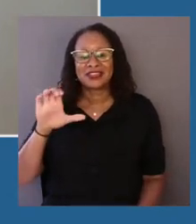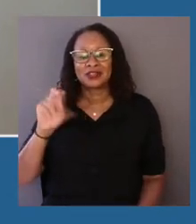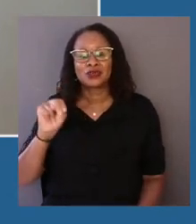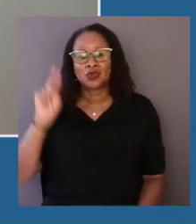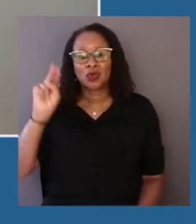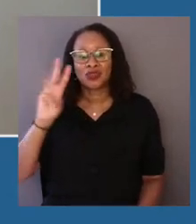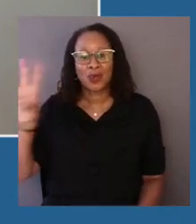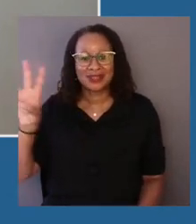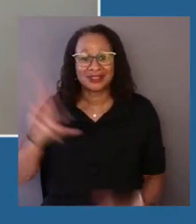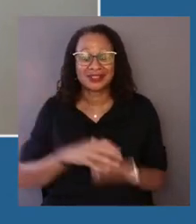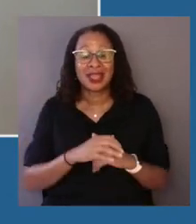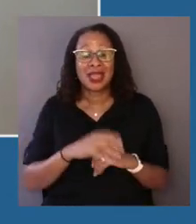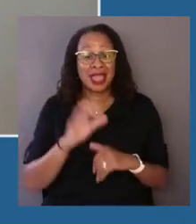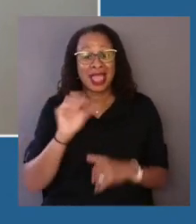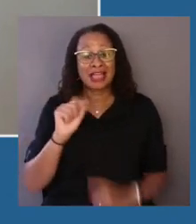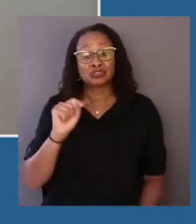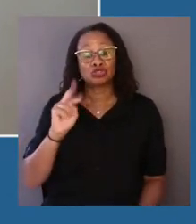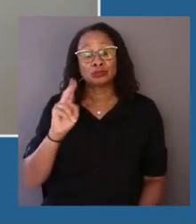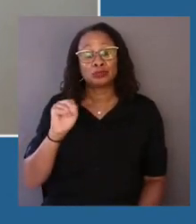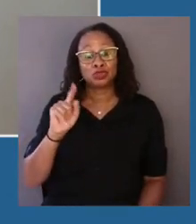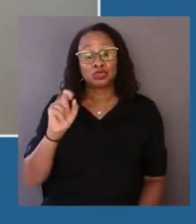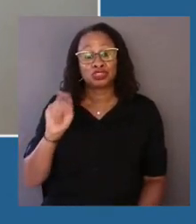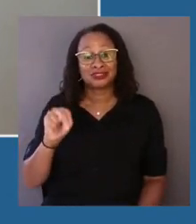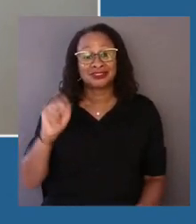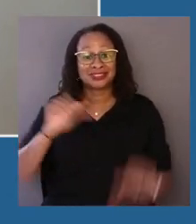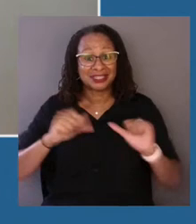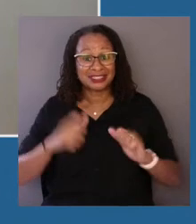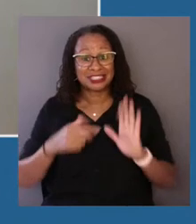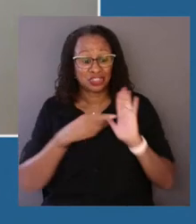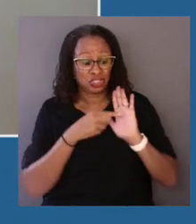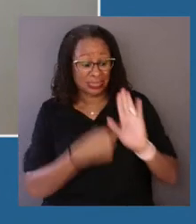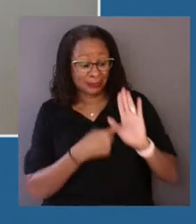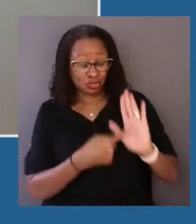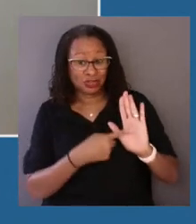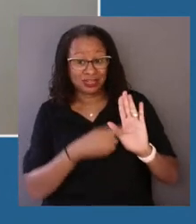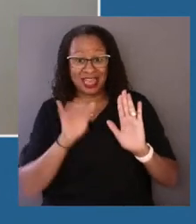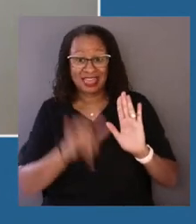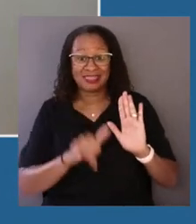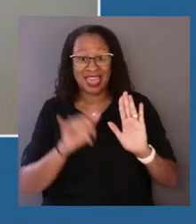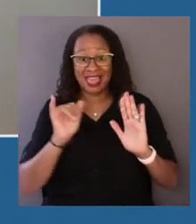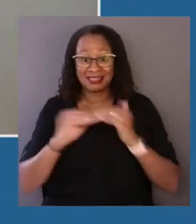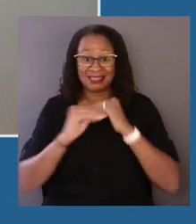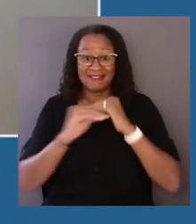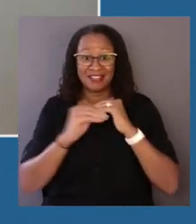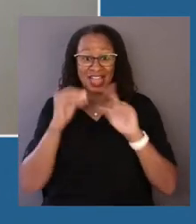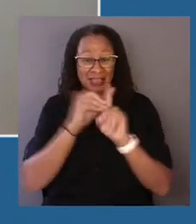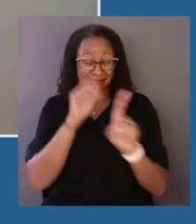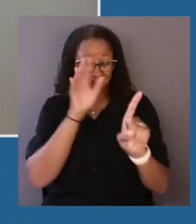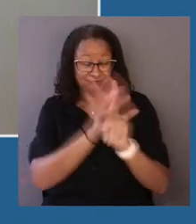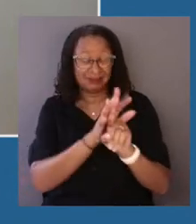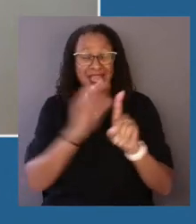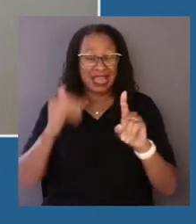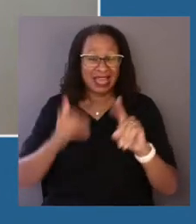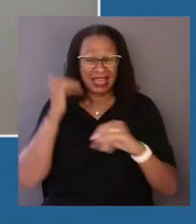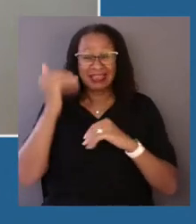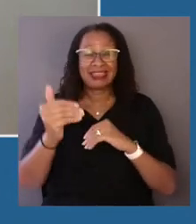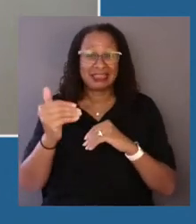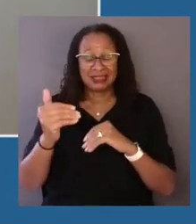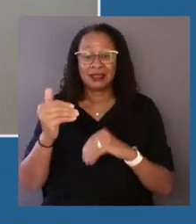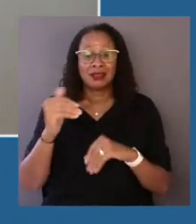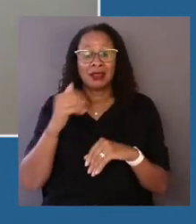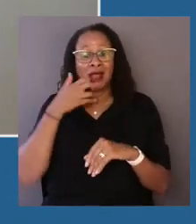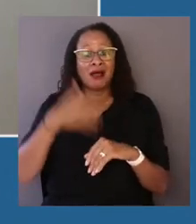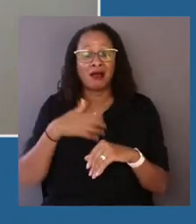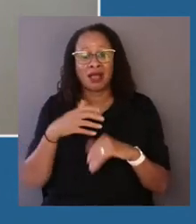scientists demonstrated that that level of extreme heat exposure over multiple days, you know, we saw temperature records